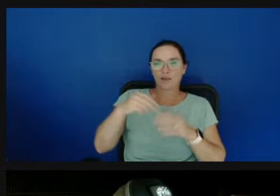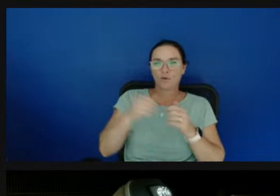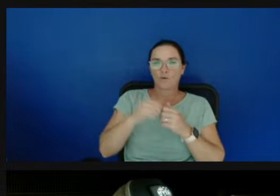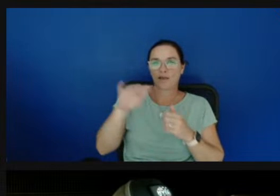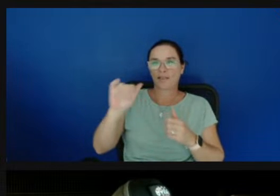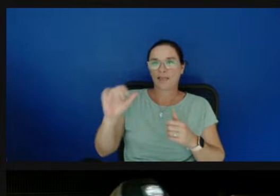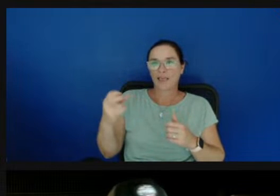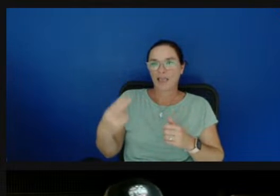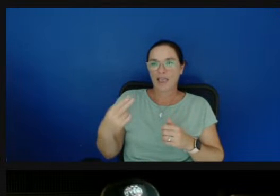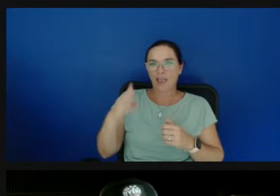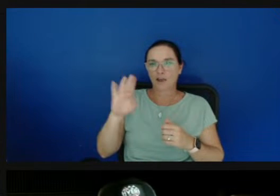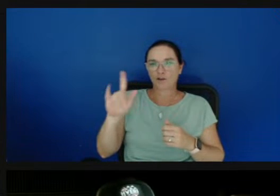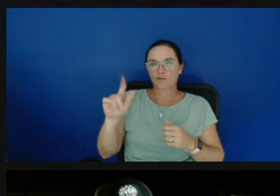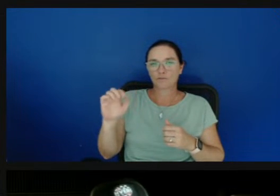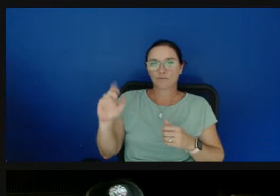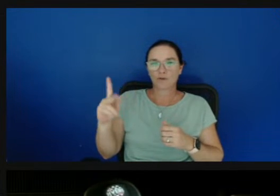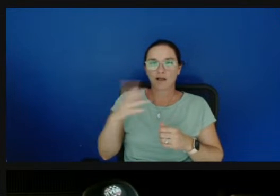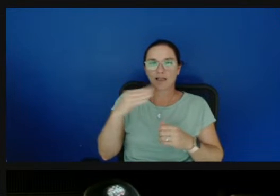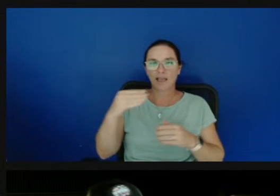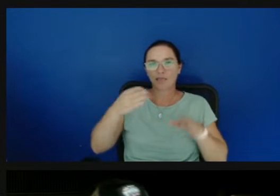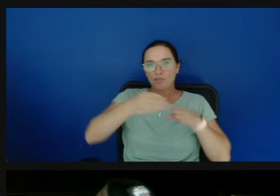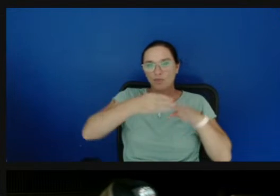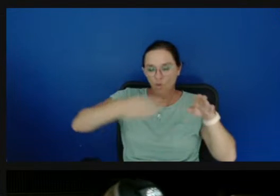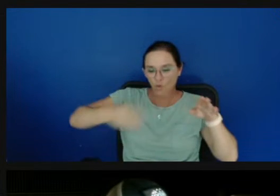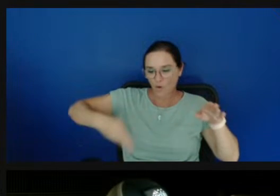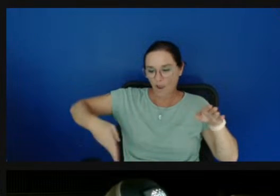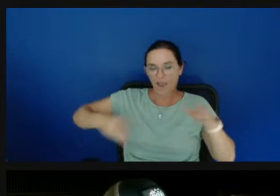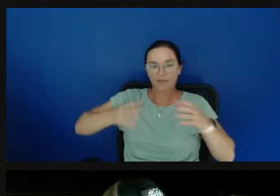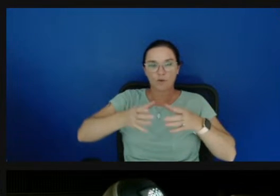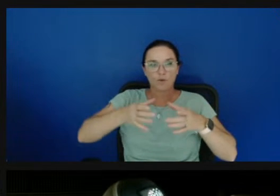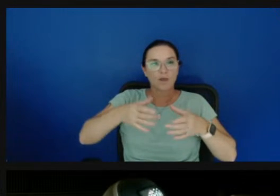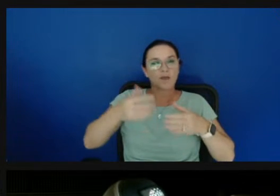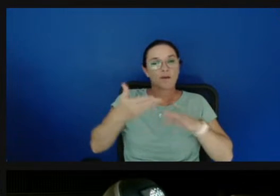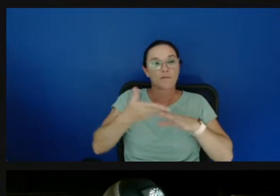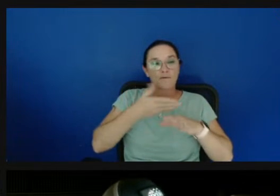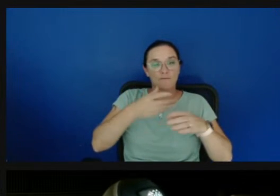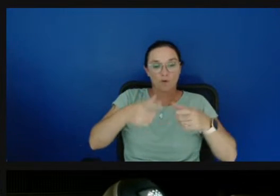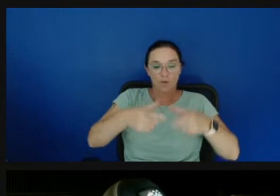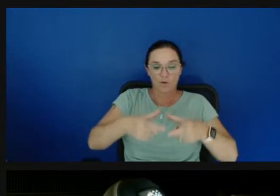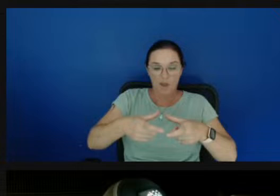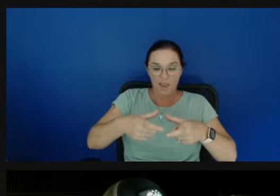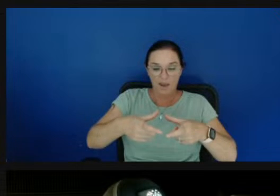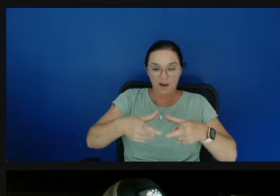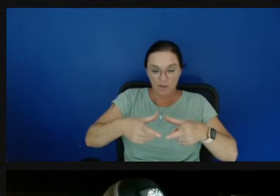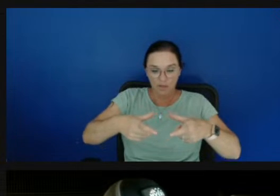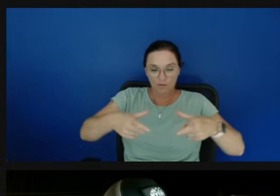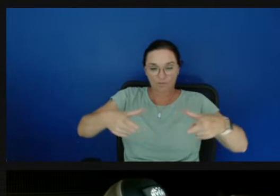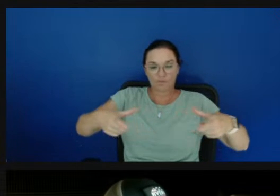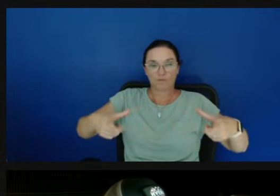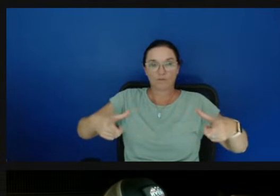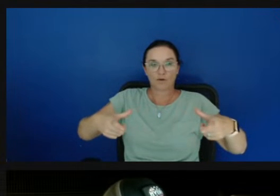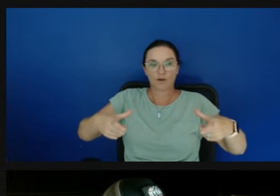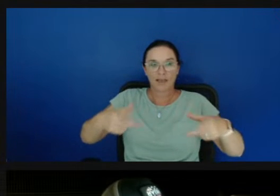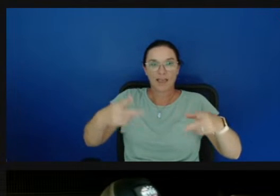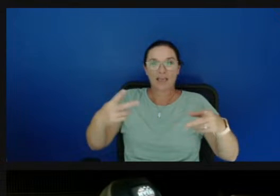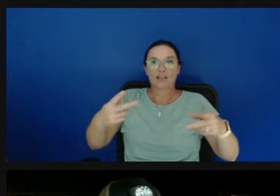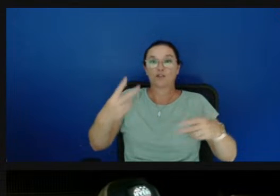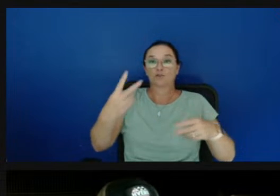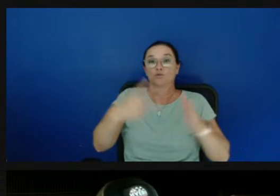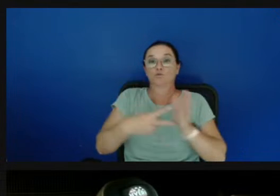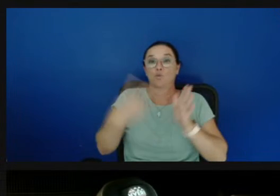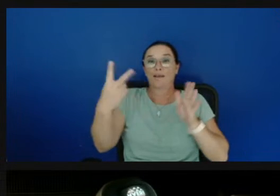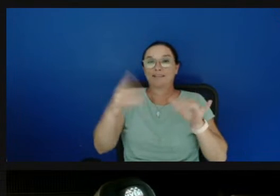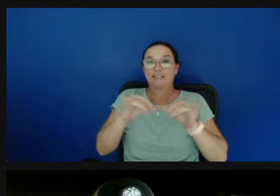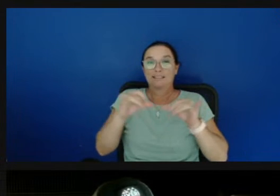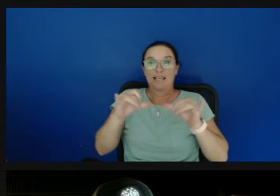big cracks that widened that crater. So the crater increased in diameter by 2. It was twice as wide after the